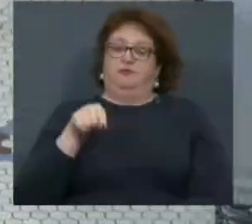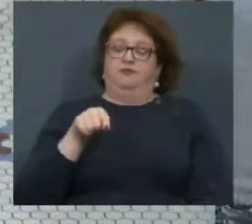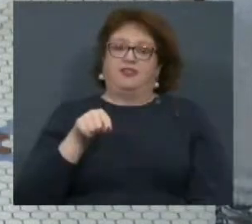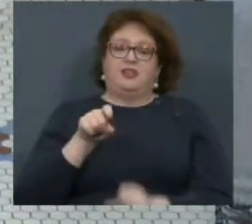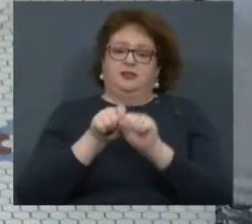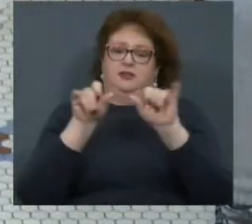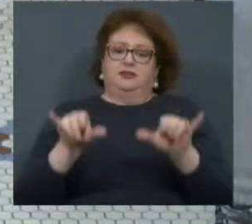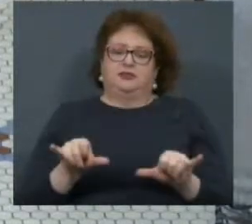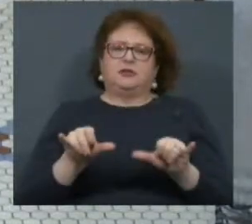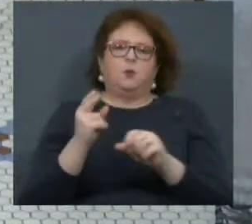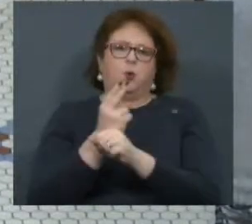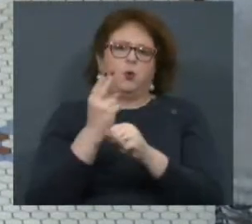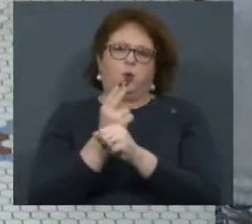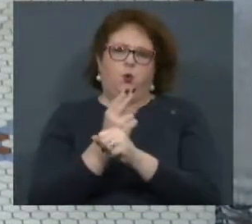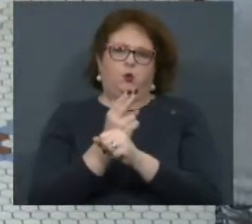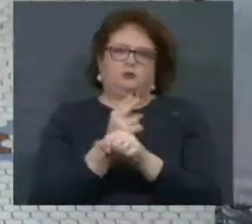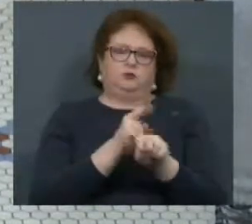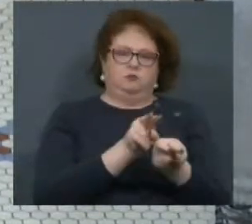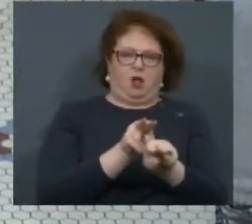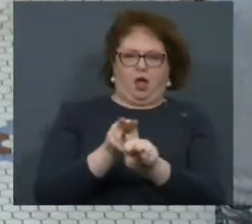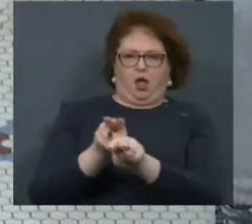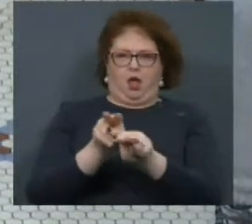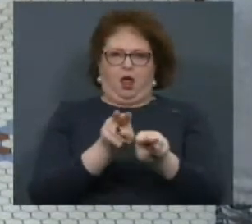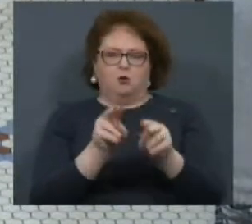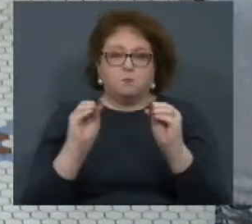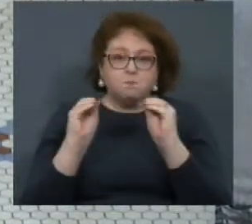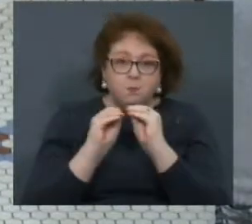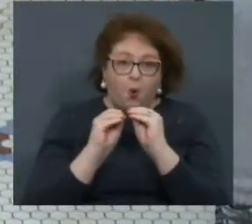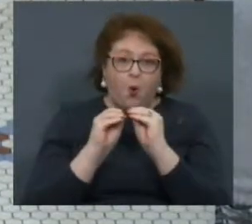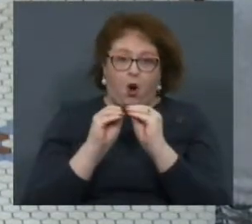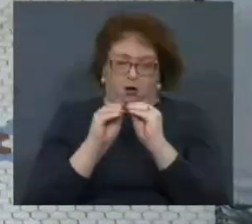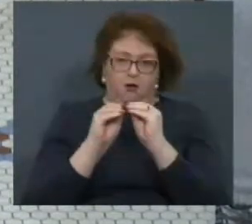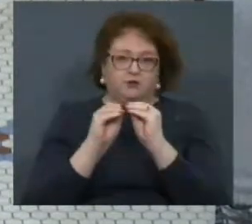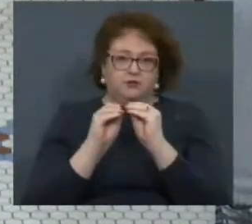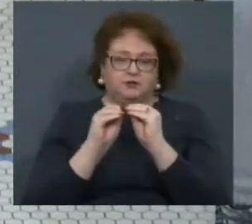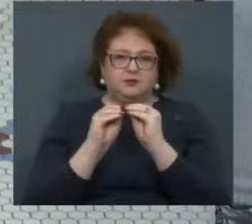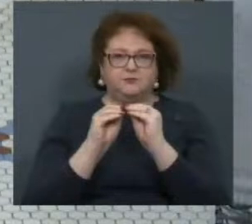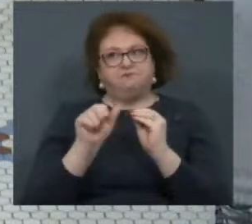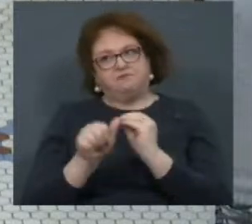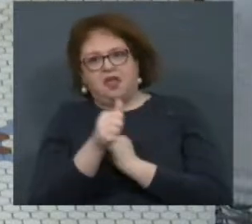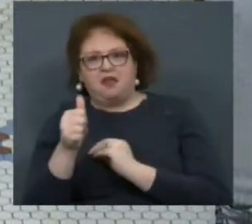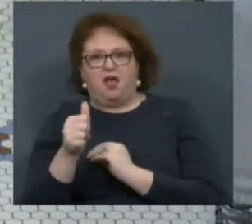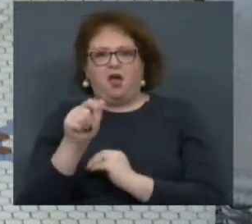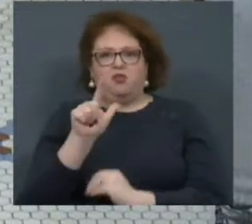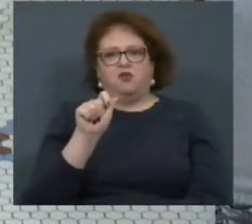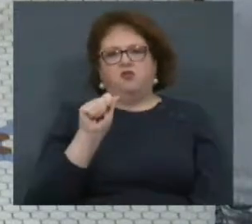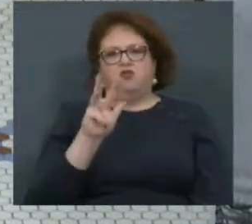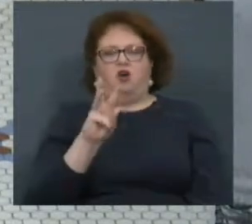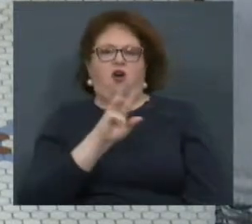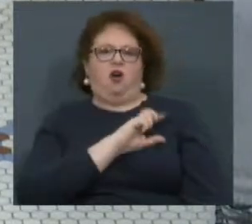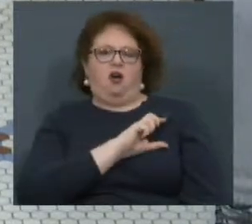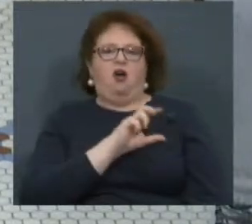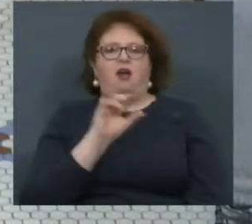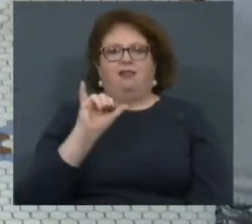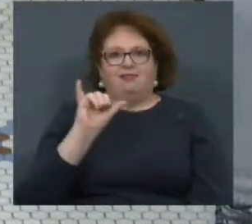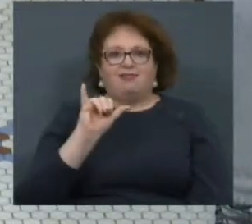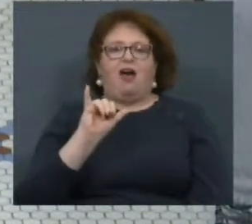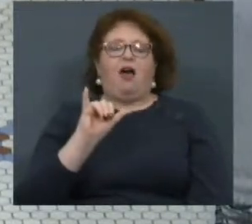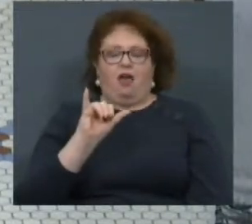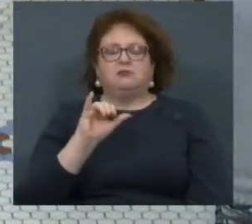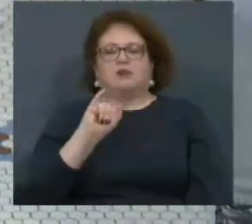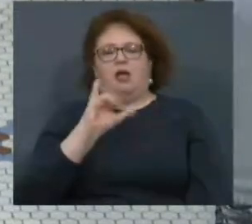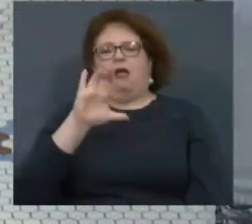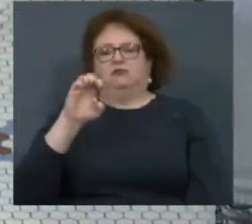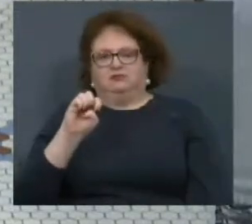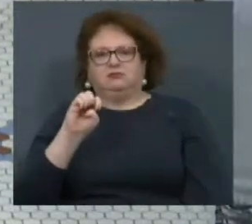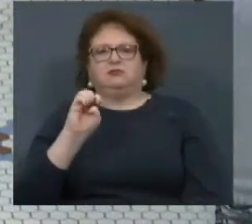to monitor us even more, and for other law enforcement agencies like Immigrations and Customs Enforcement to